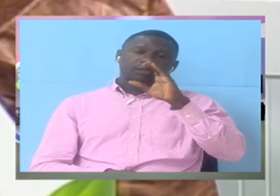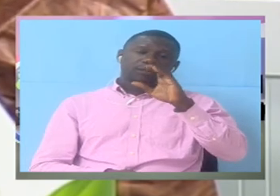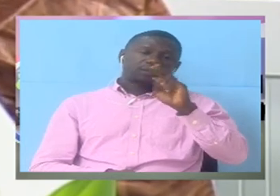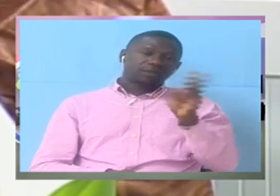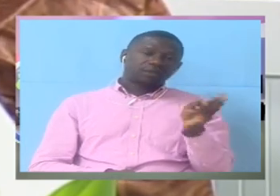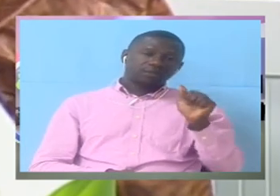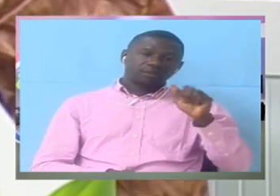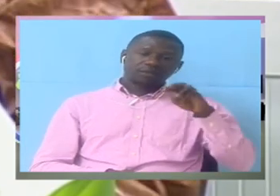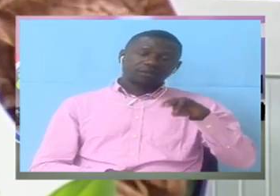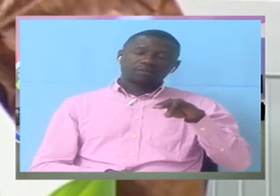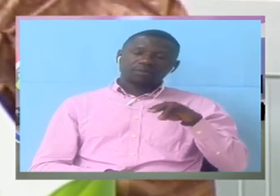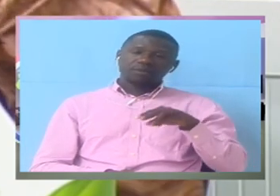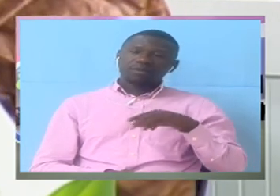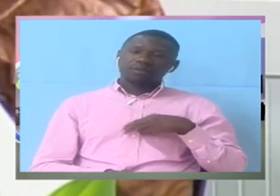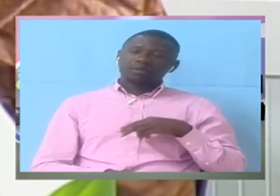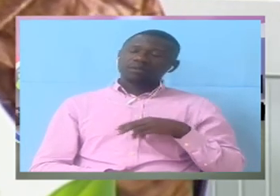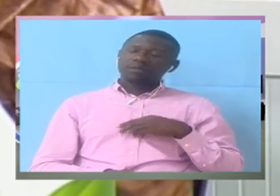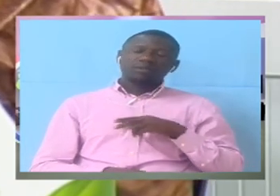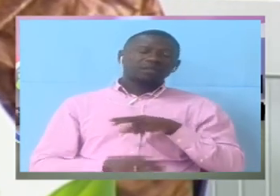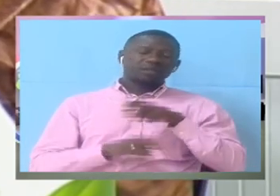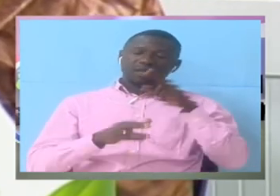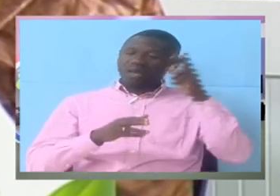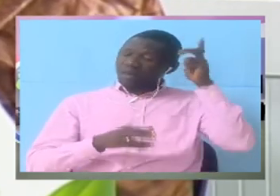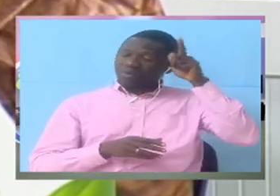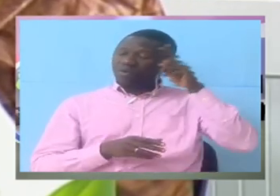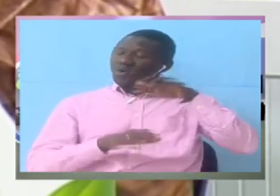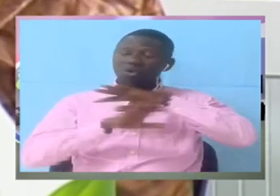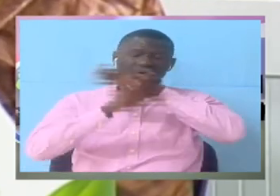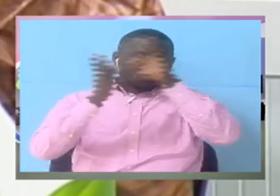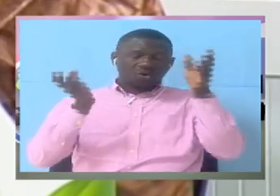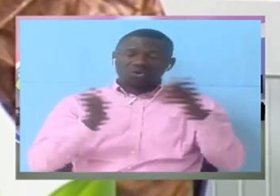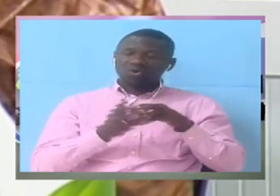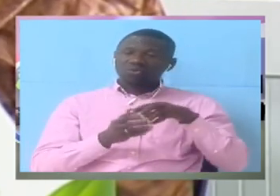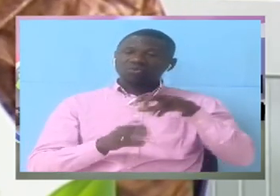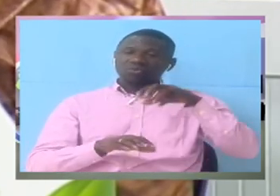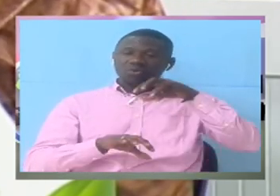mu beresilolete. Liberia is all